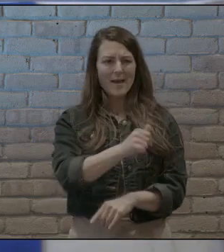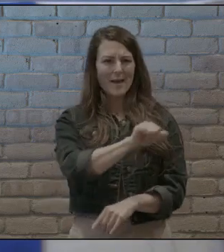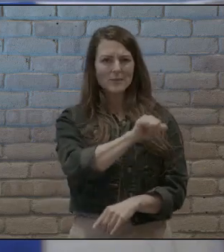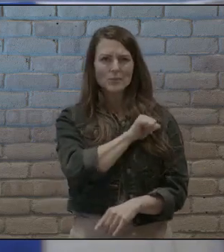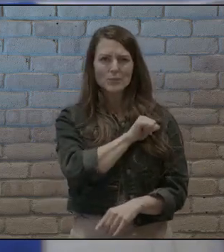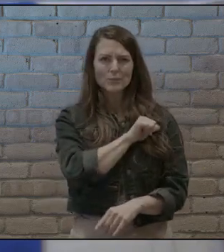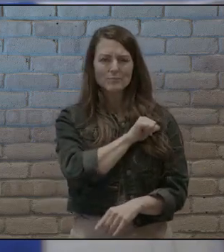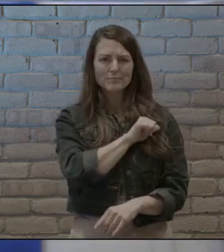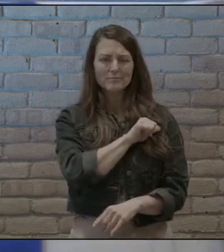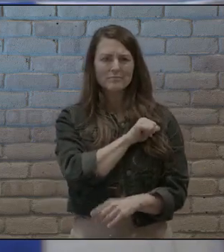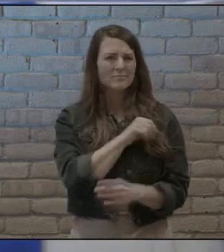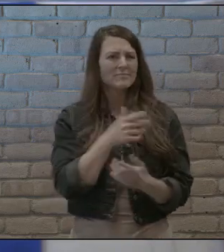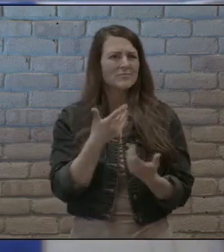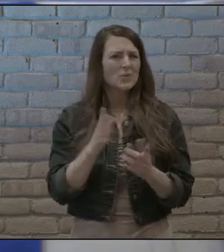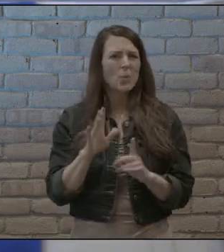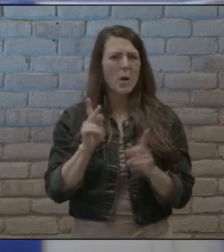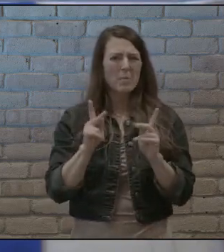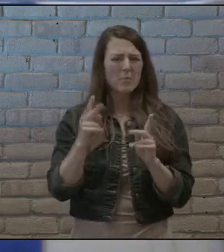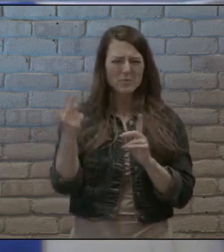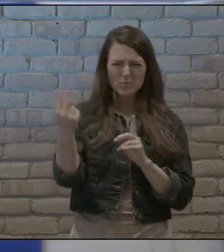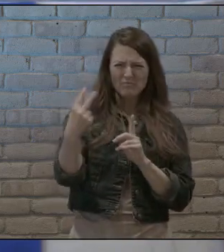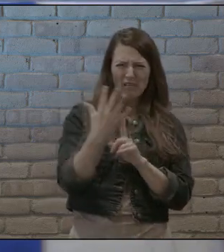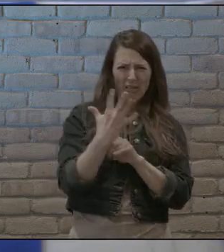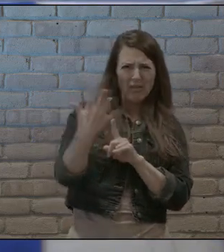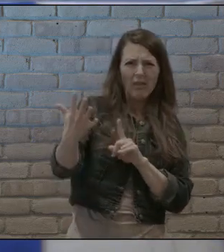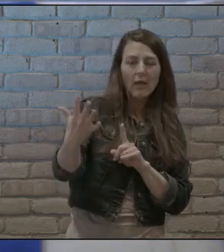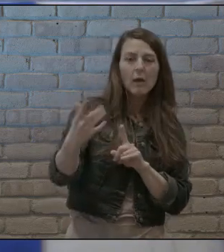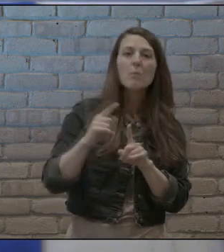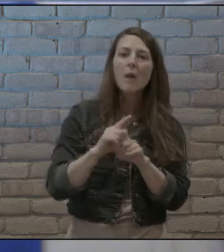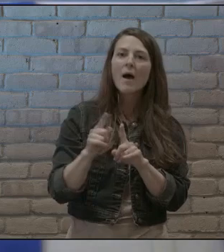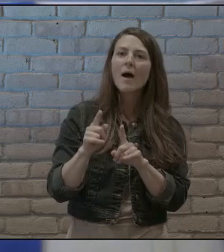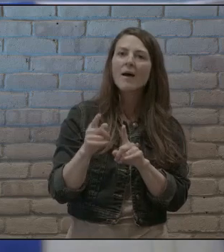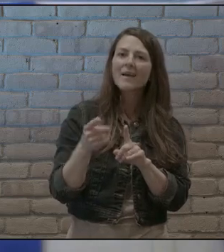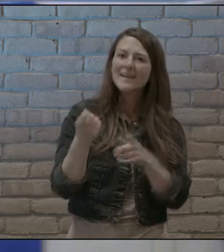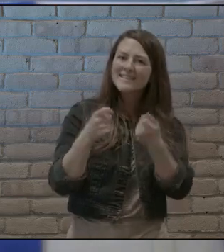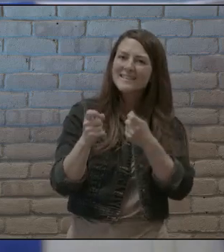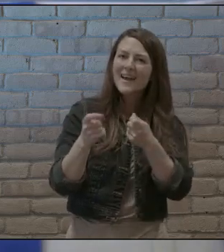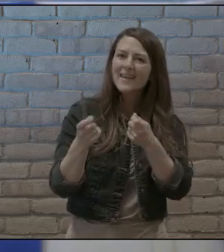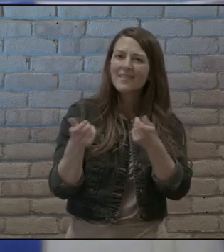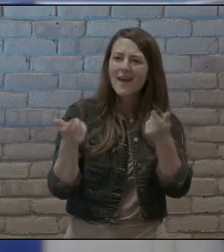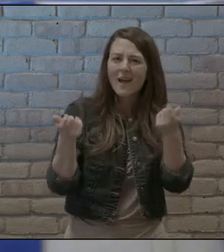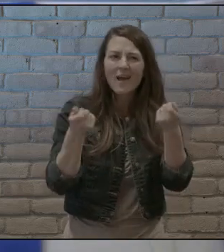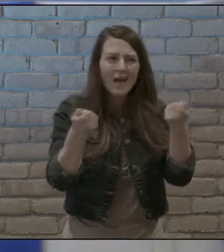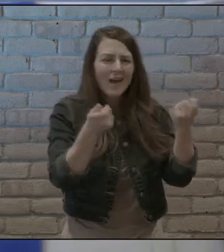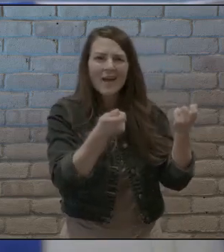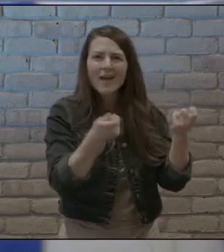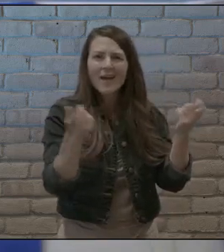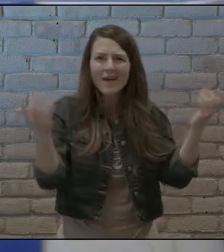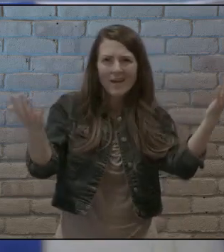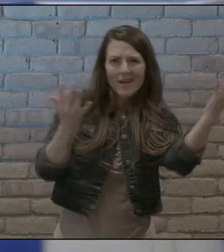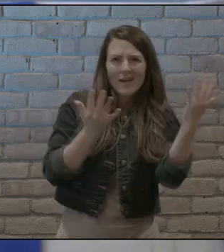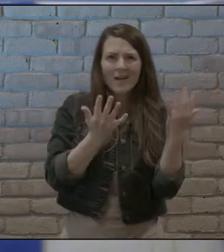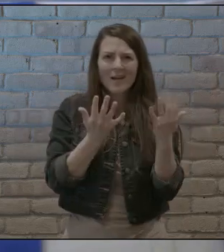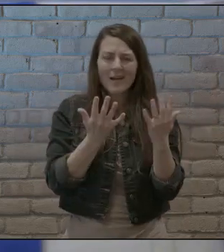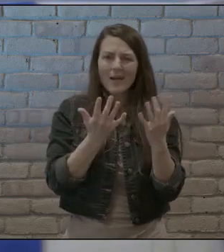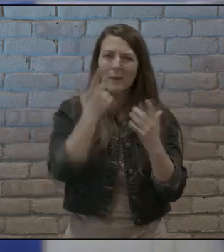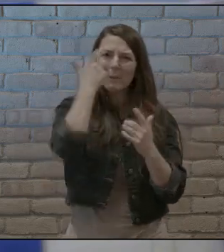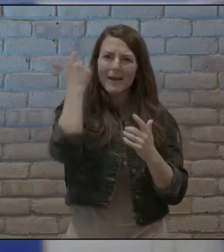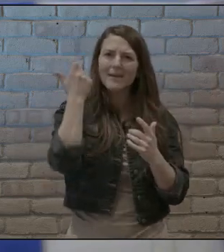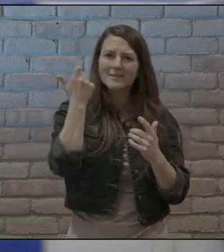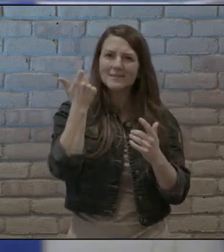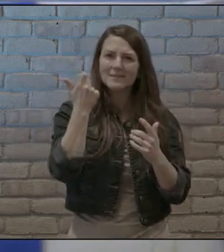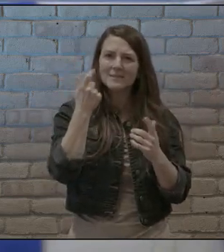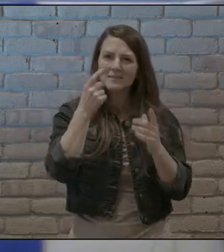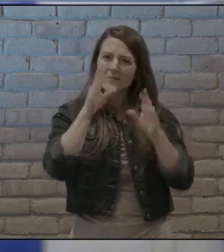doesn't repel others, but attracts them, because it's all about what Jesus has done for